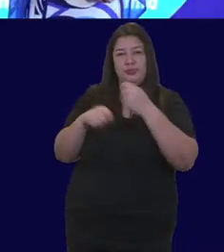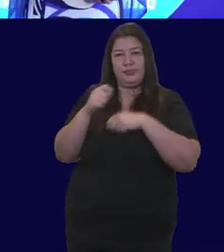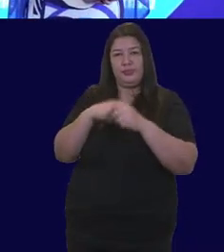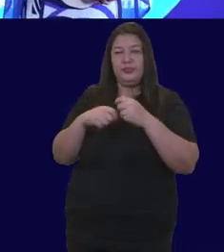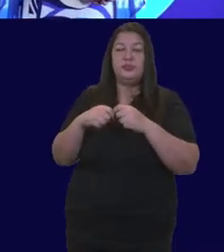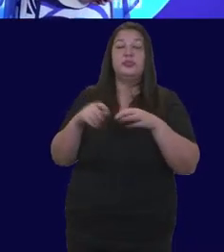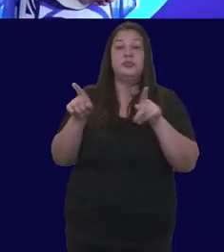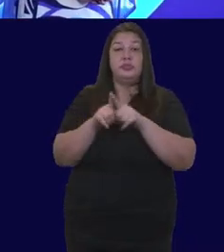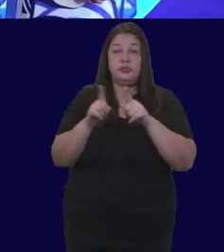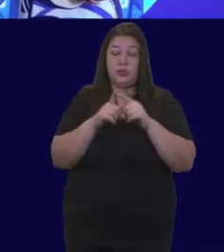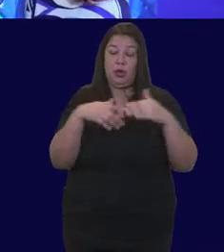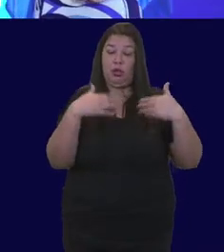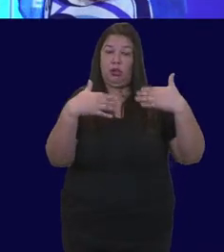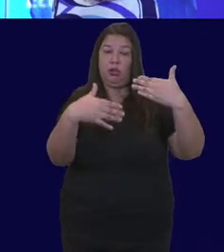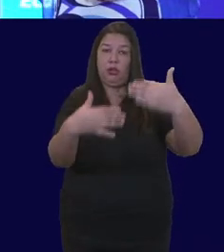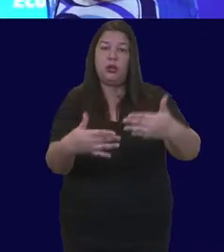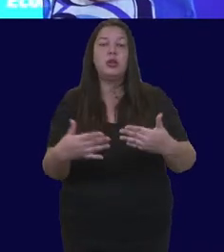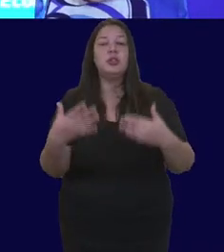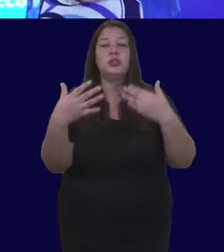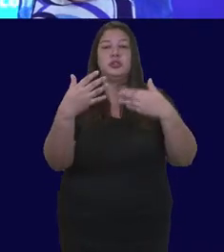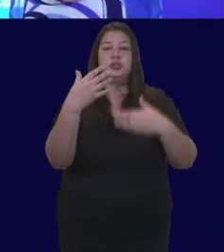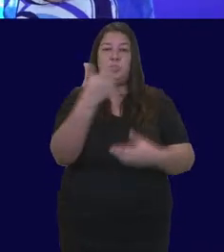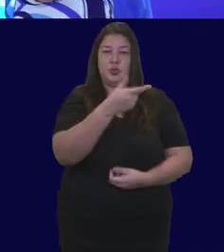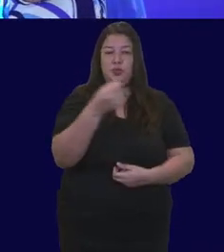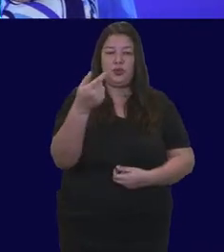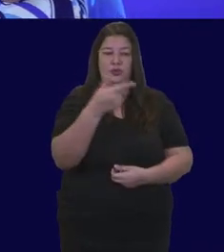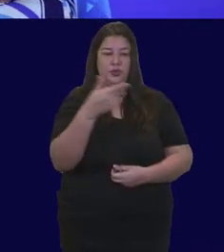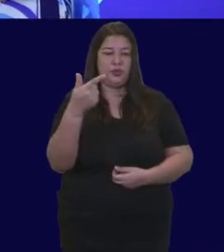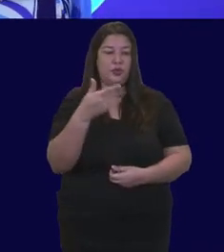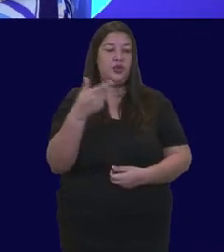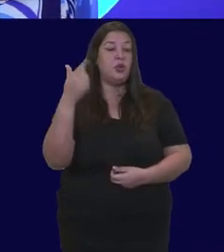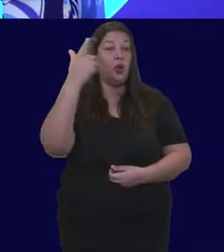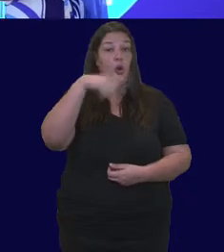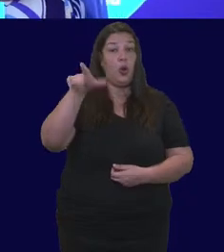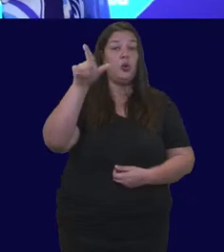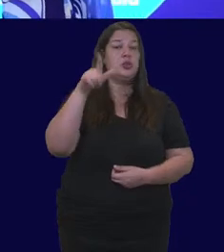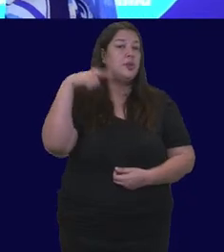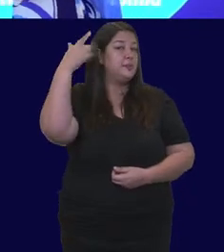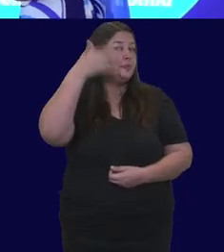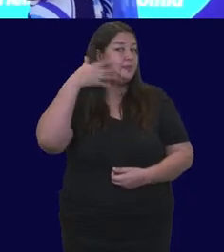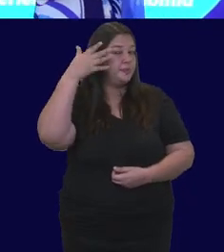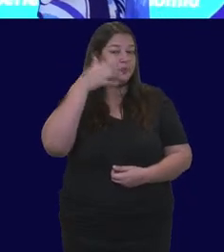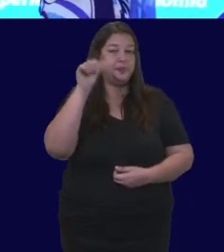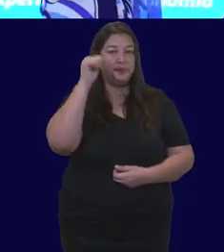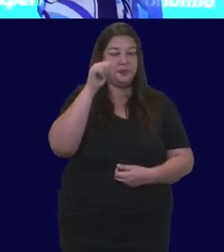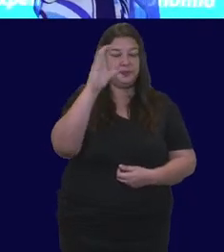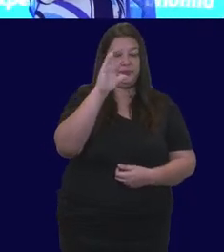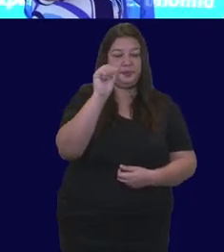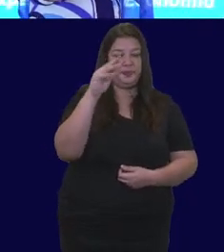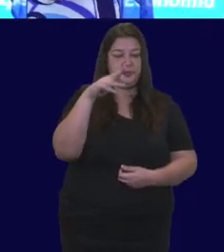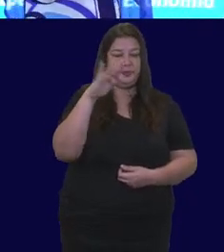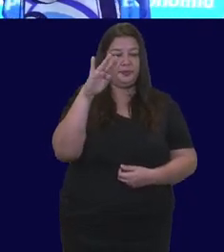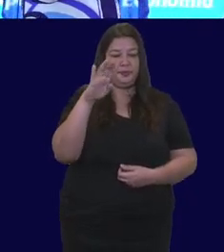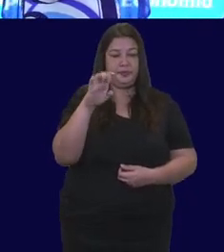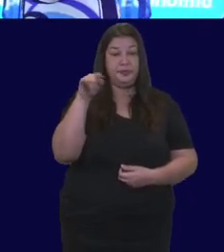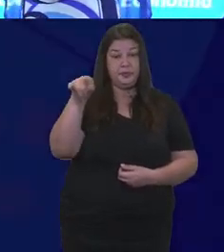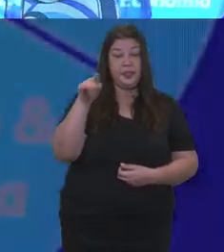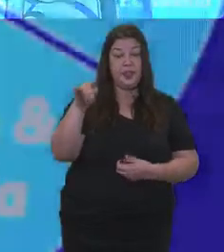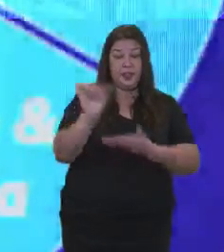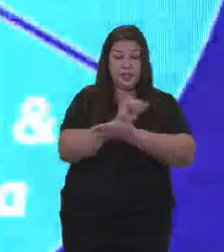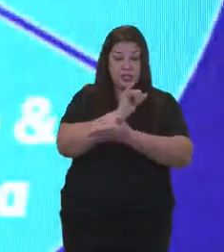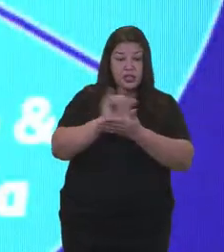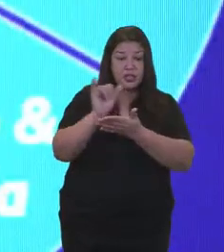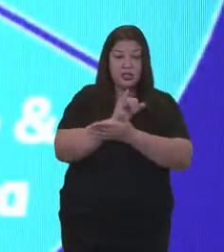reach. And we'll close the journey of 22. Our CFO, Camille Faria, will talk about the definition of